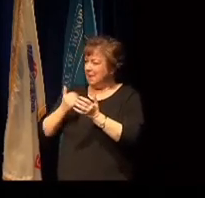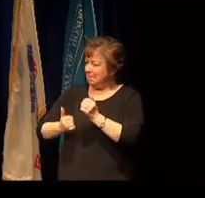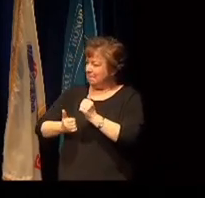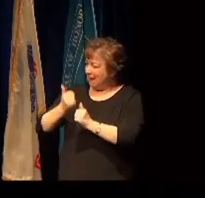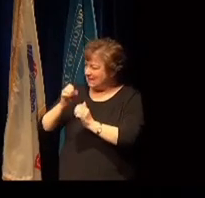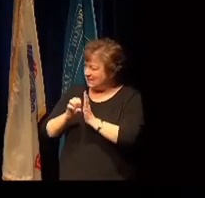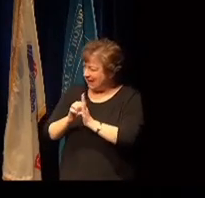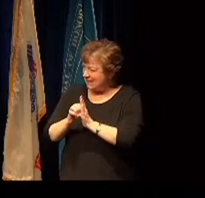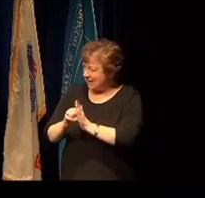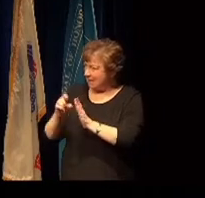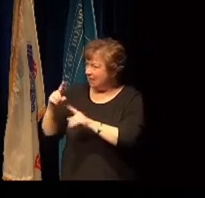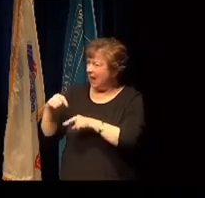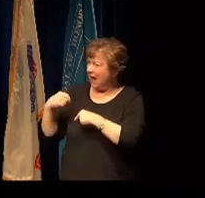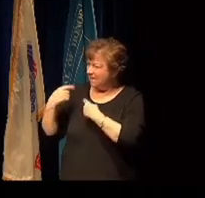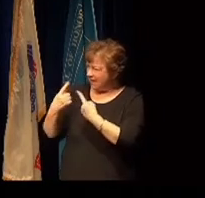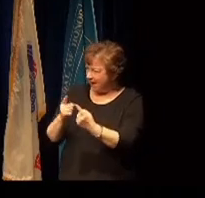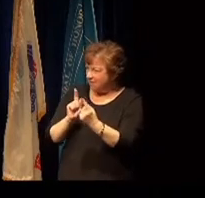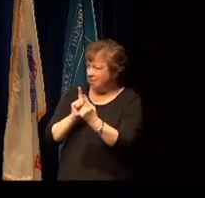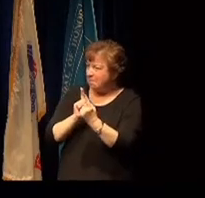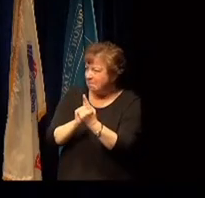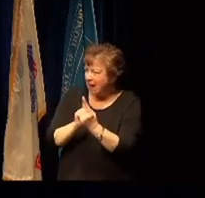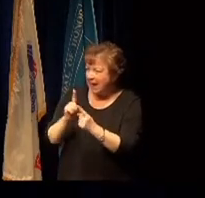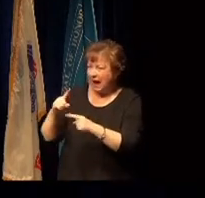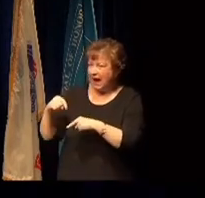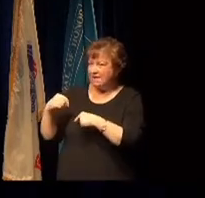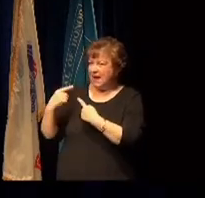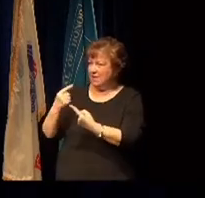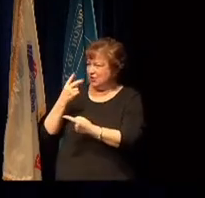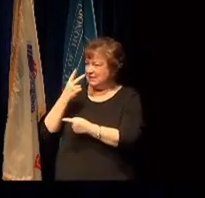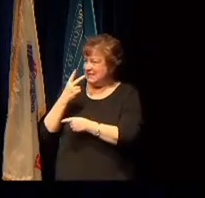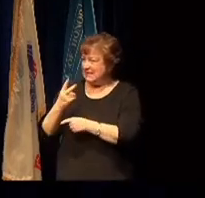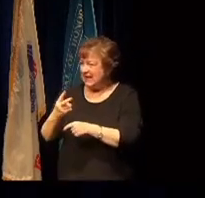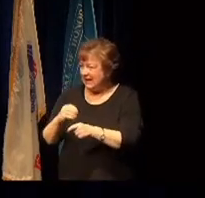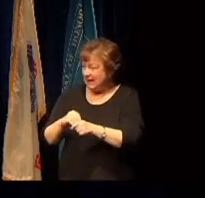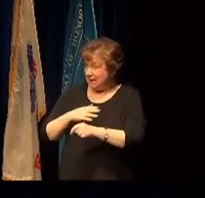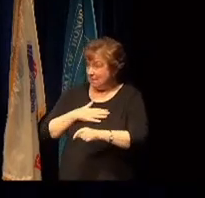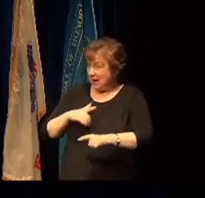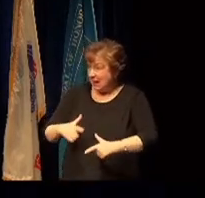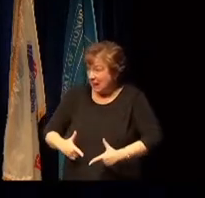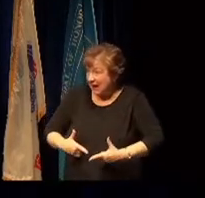I have ever met or known in my life.